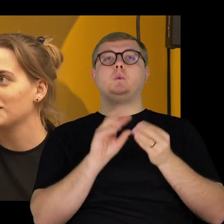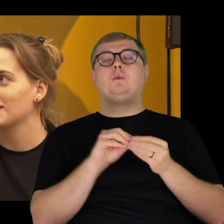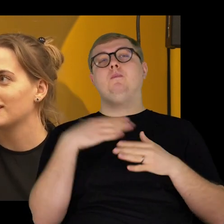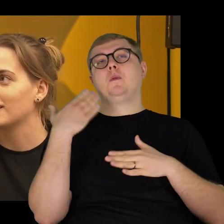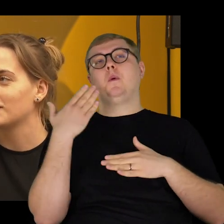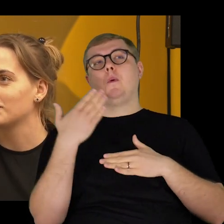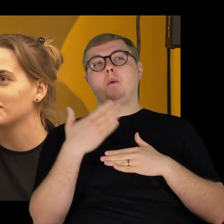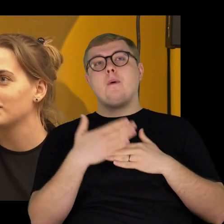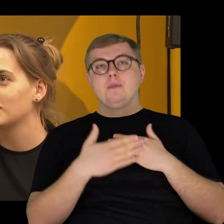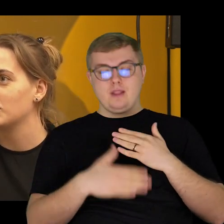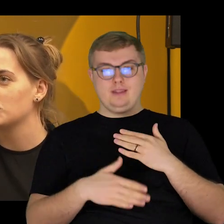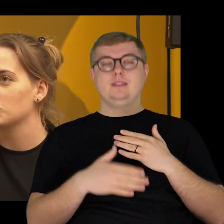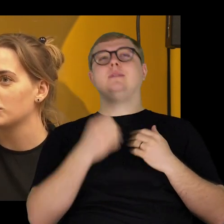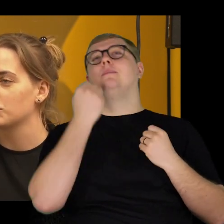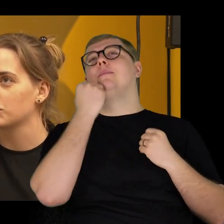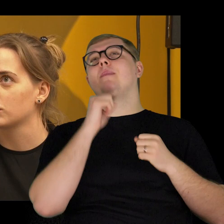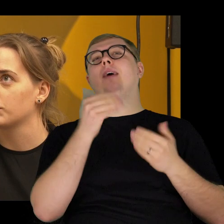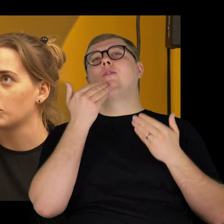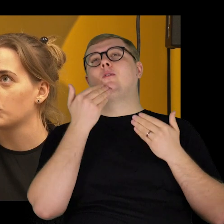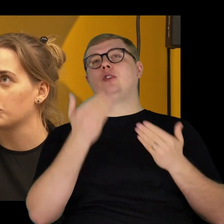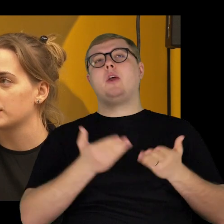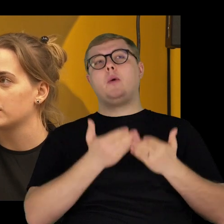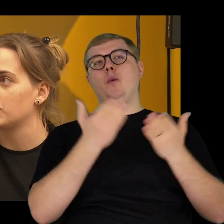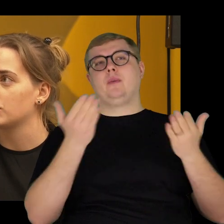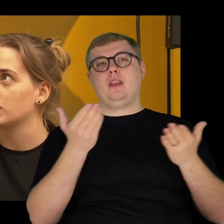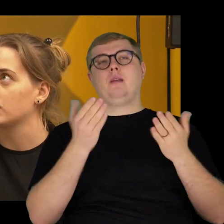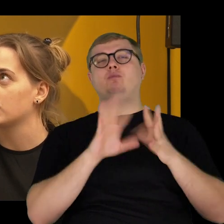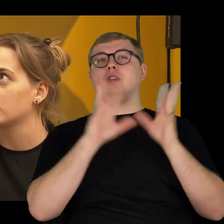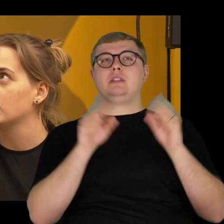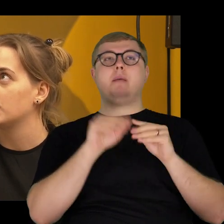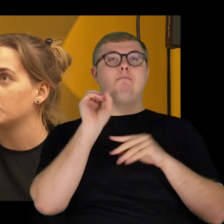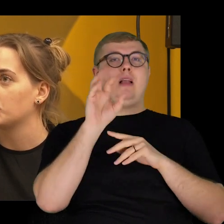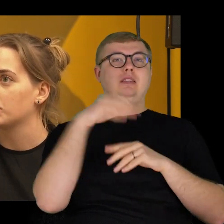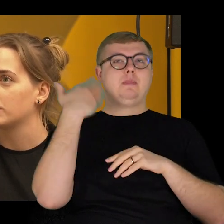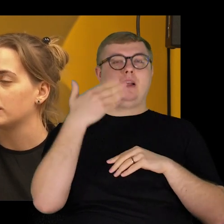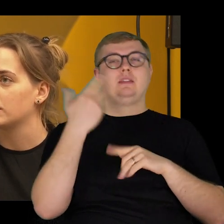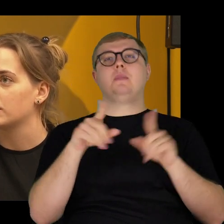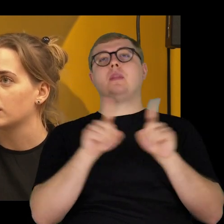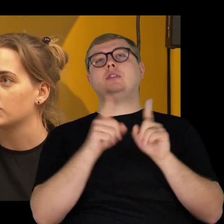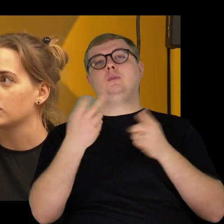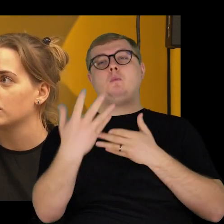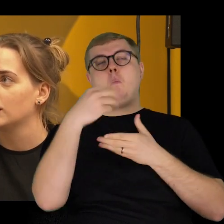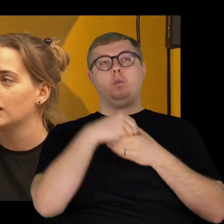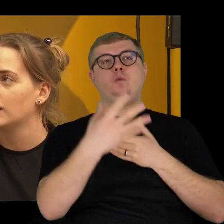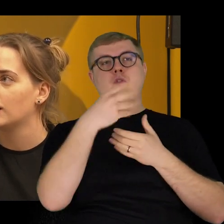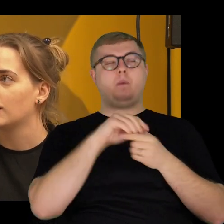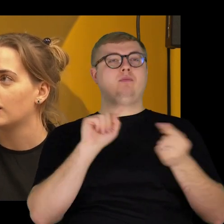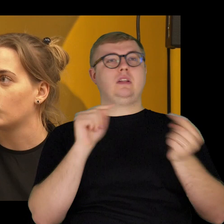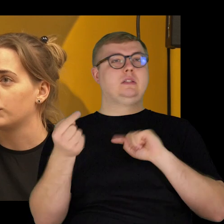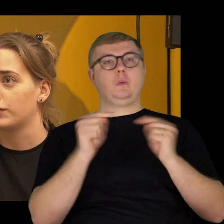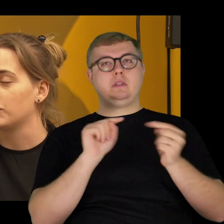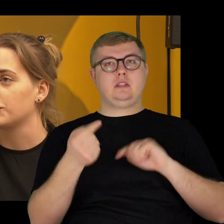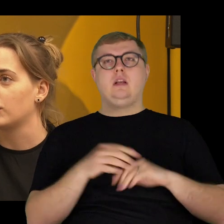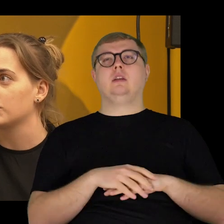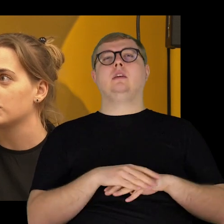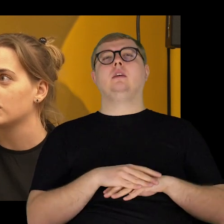here. Thank you so much for both presentation and taking part in the discussion.